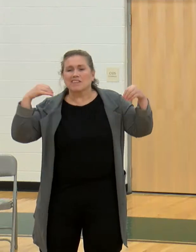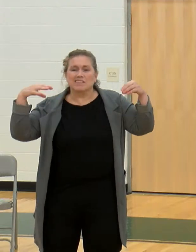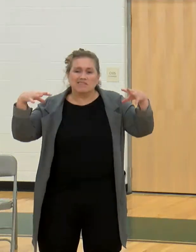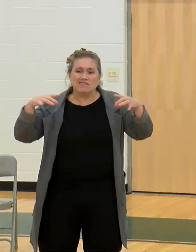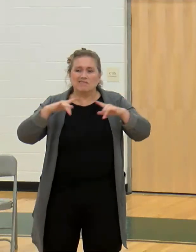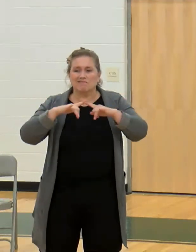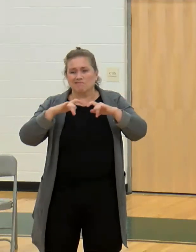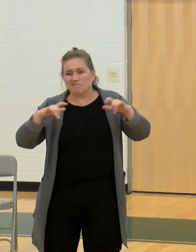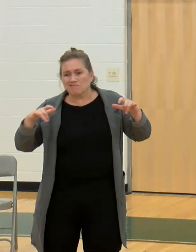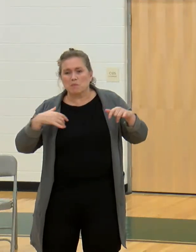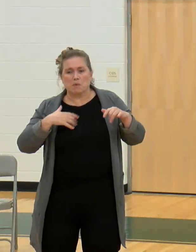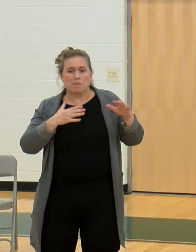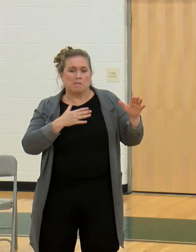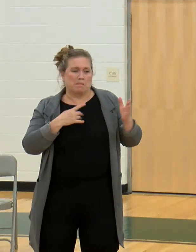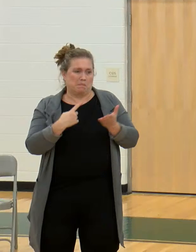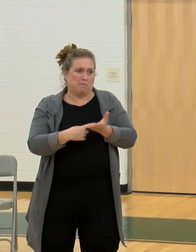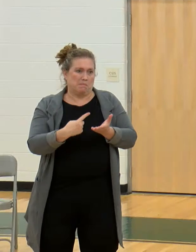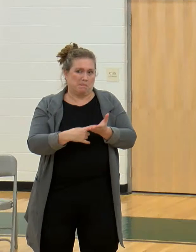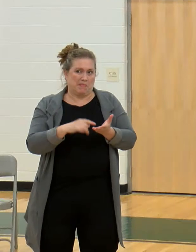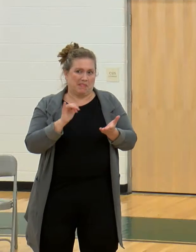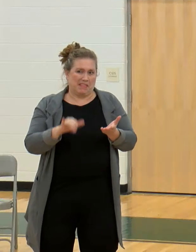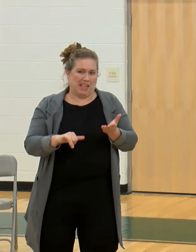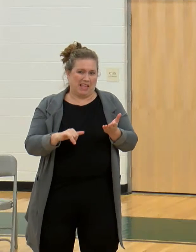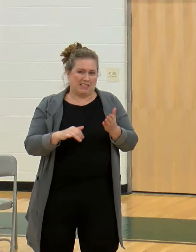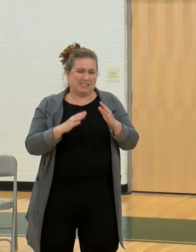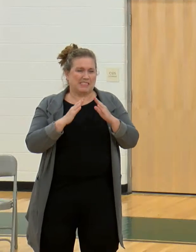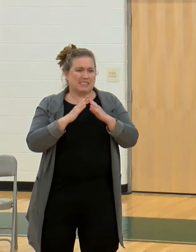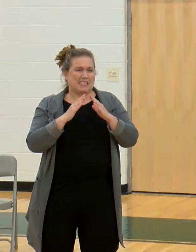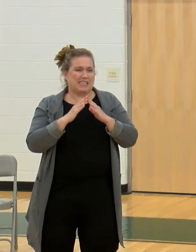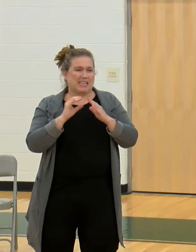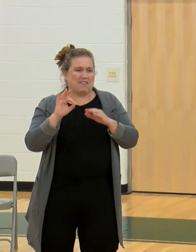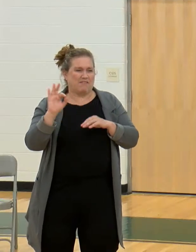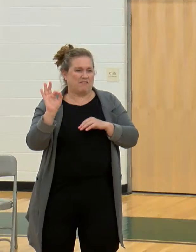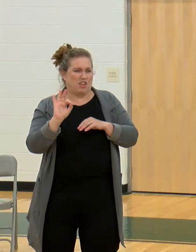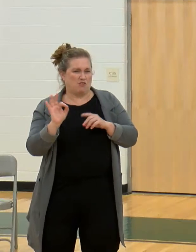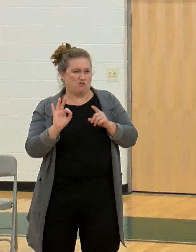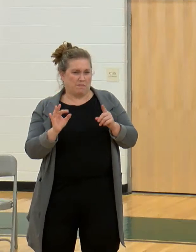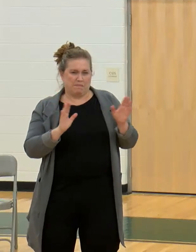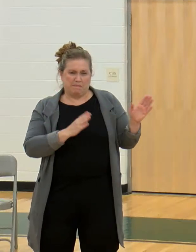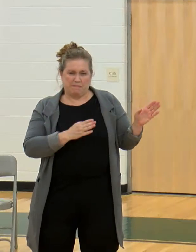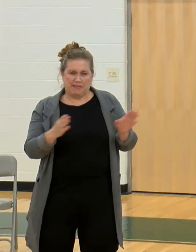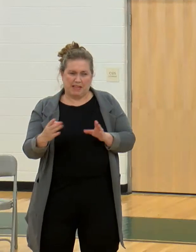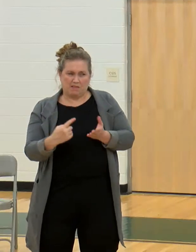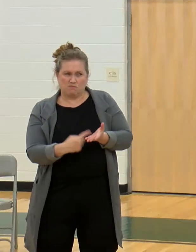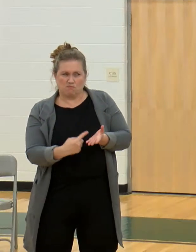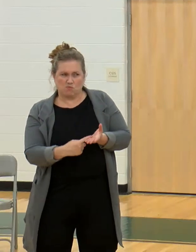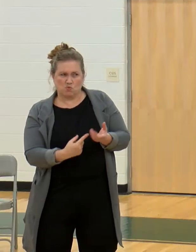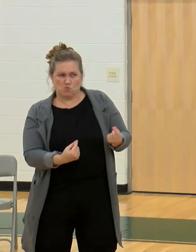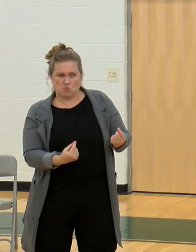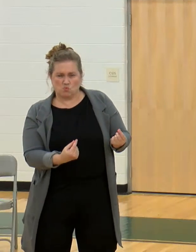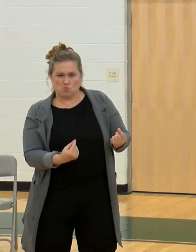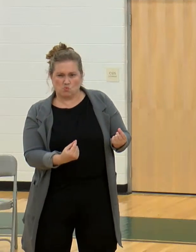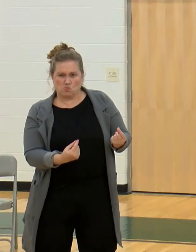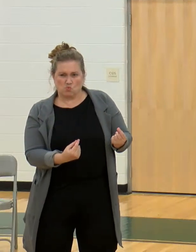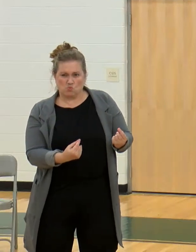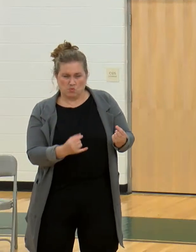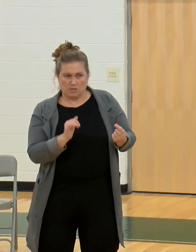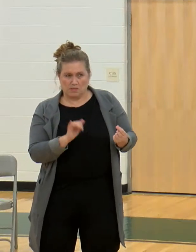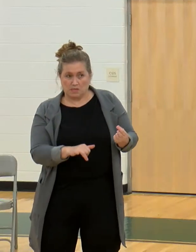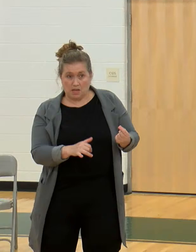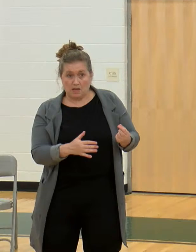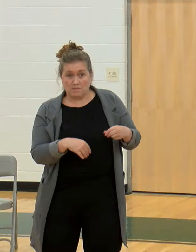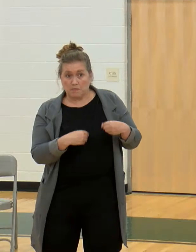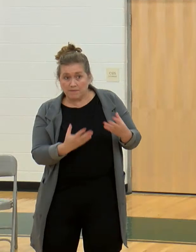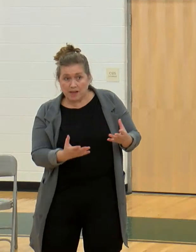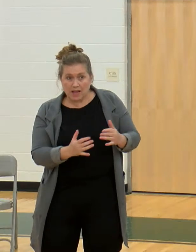we can discuss with the city to see if that's within kind of what they want to provide. But